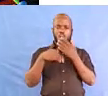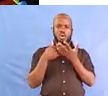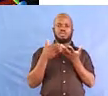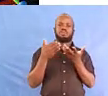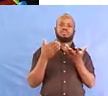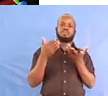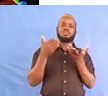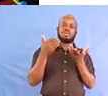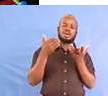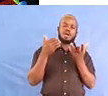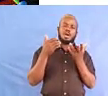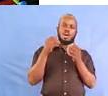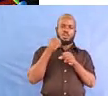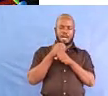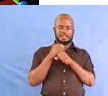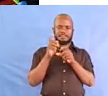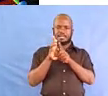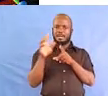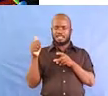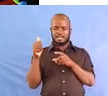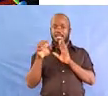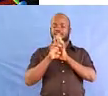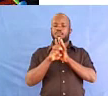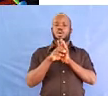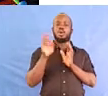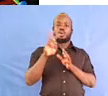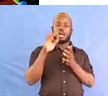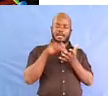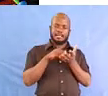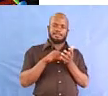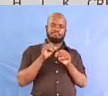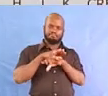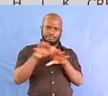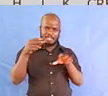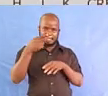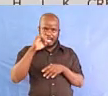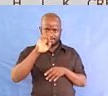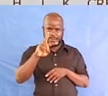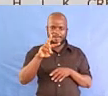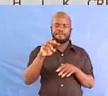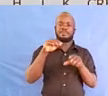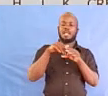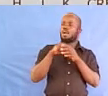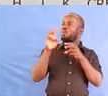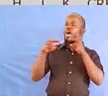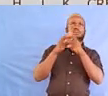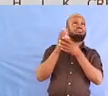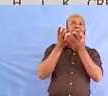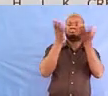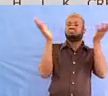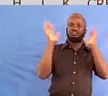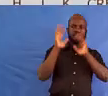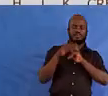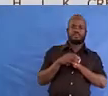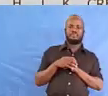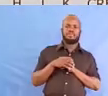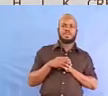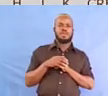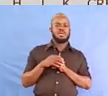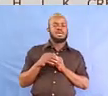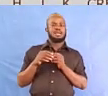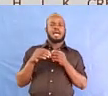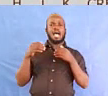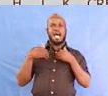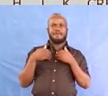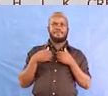shows all the hallmarks of a zoonotic jump, not design. For example, look again at the distribution of HIV clades around